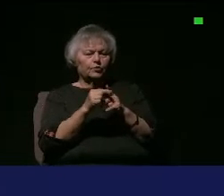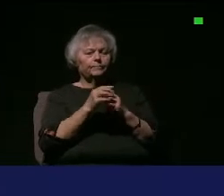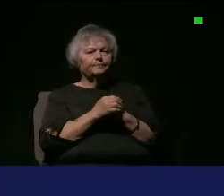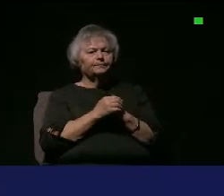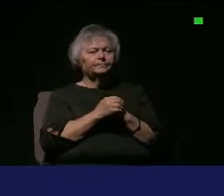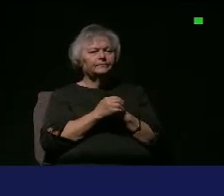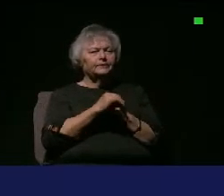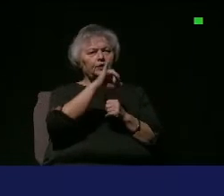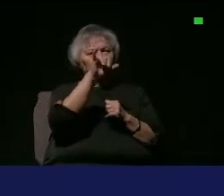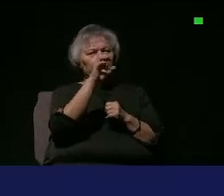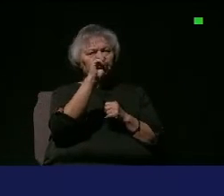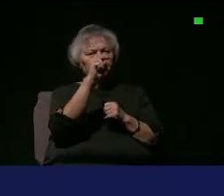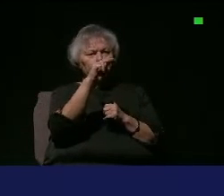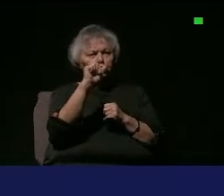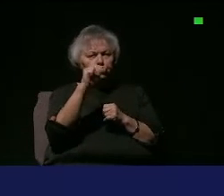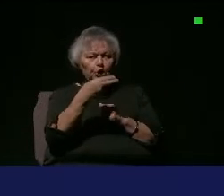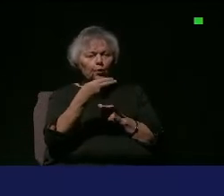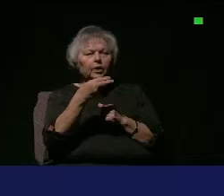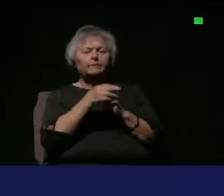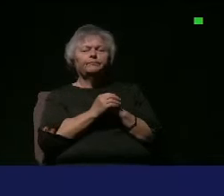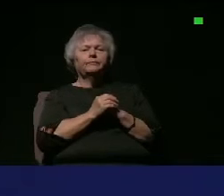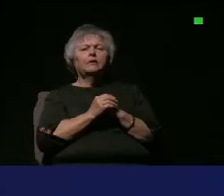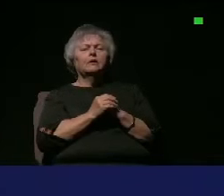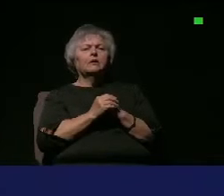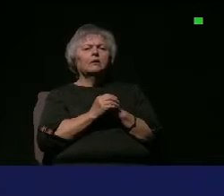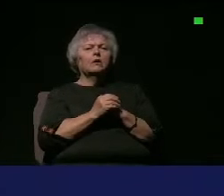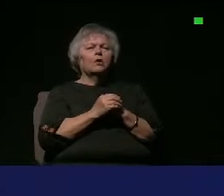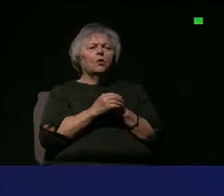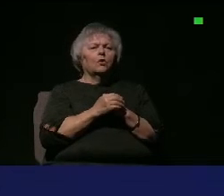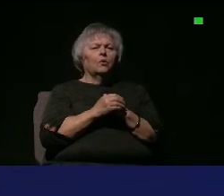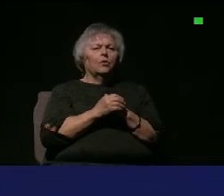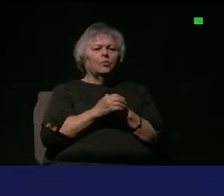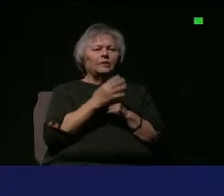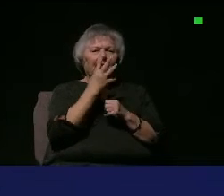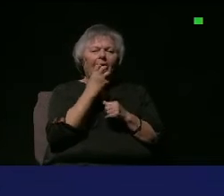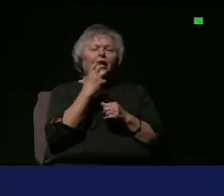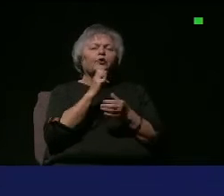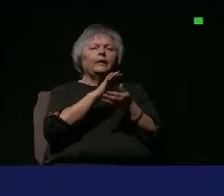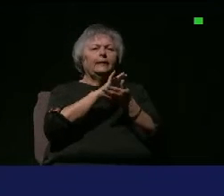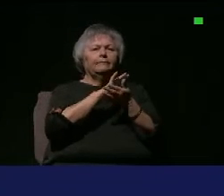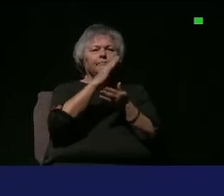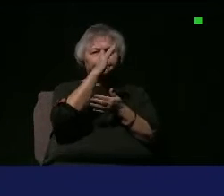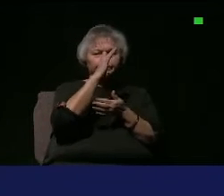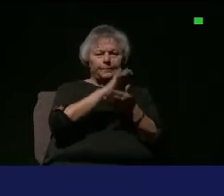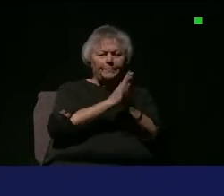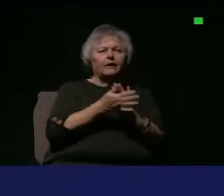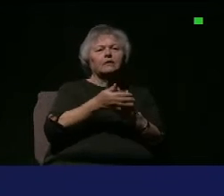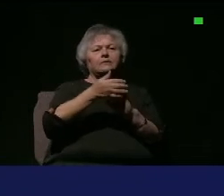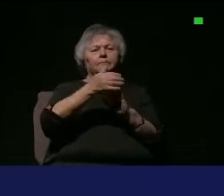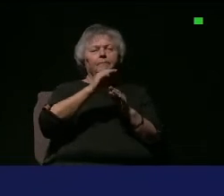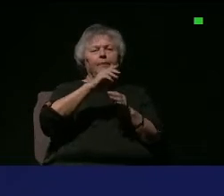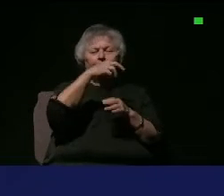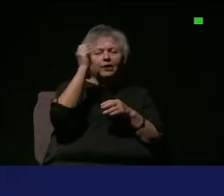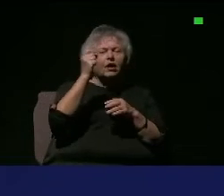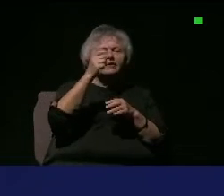hill overlooking Nineveh because God decided to be merciful to the Ninevites? Can you see the prodigal son's brother